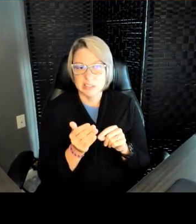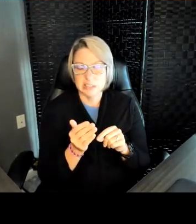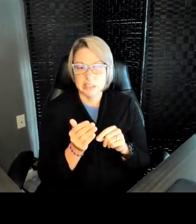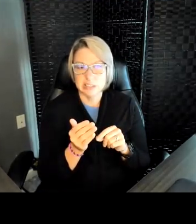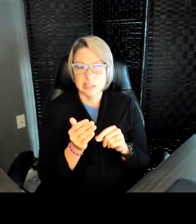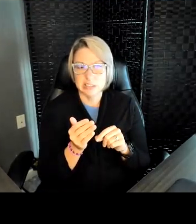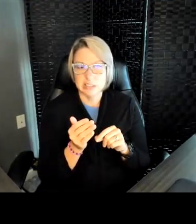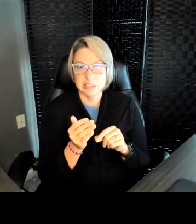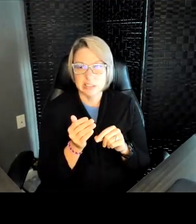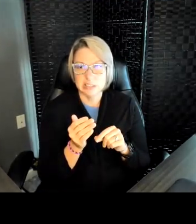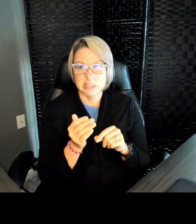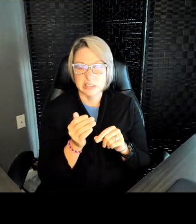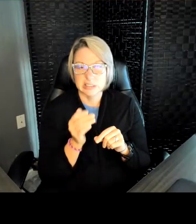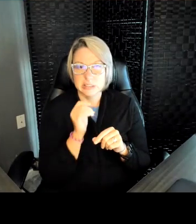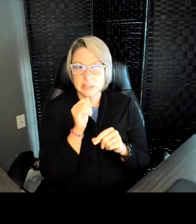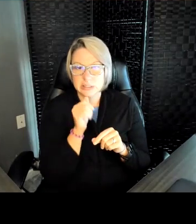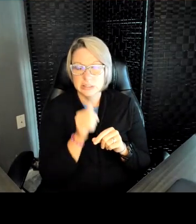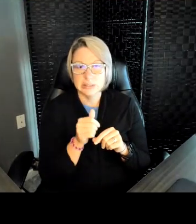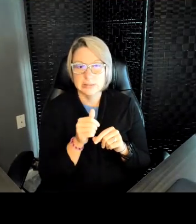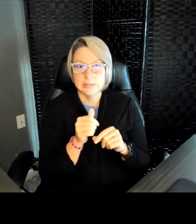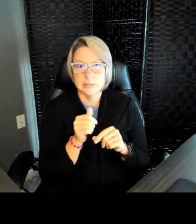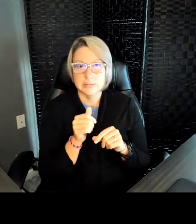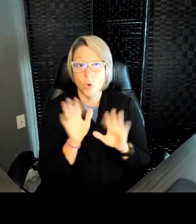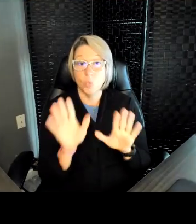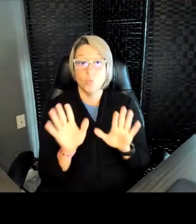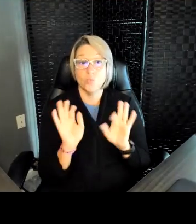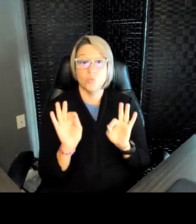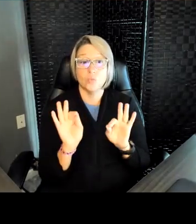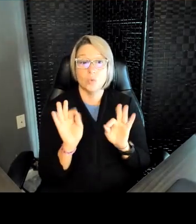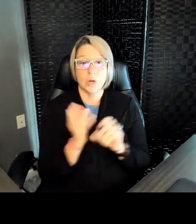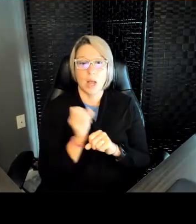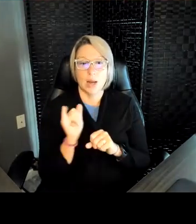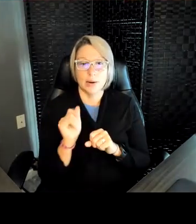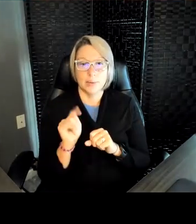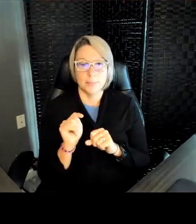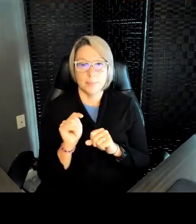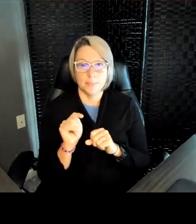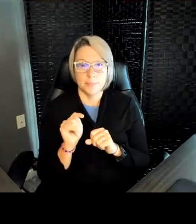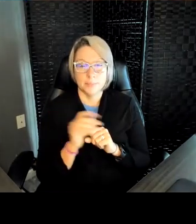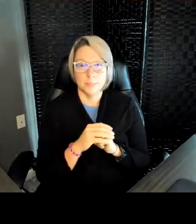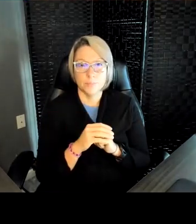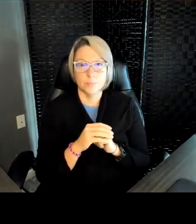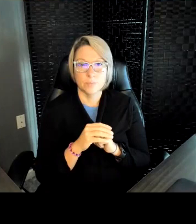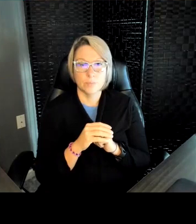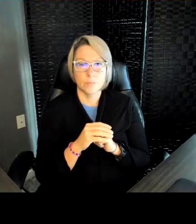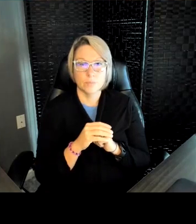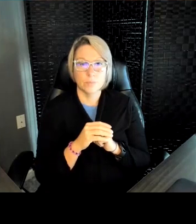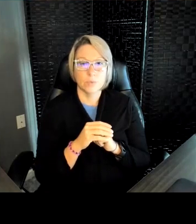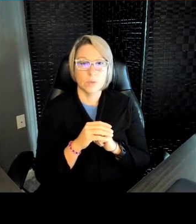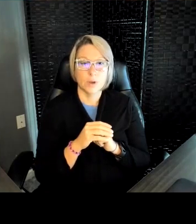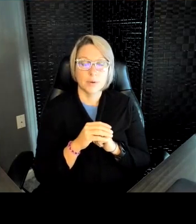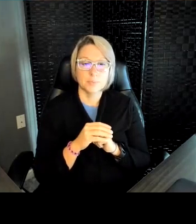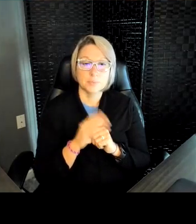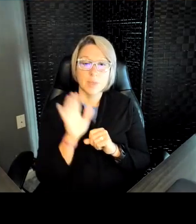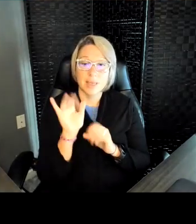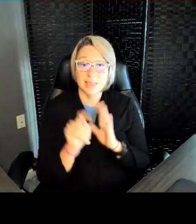this is not good. There we go. Okay. At that time, I needed to know the